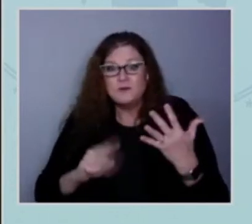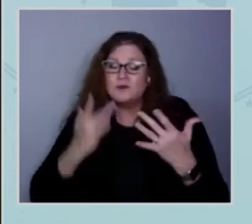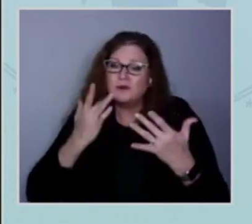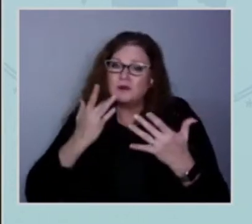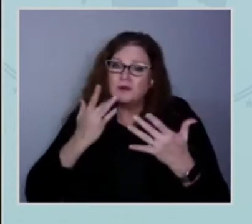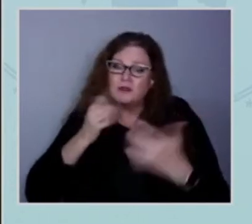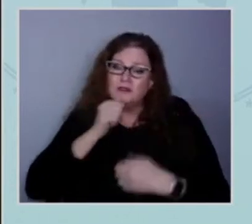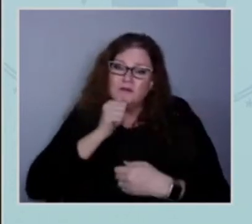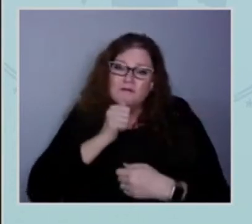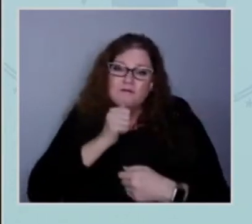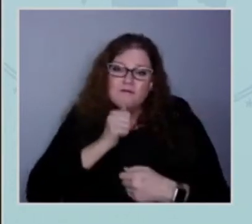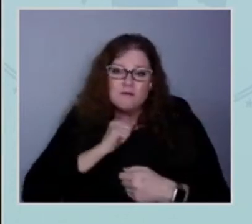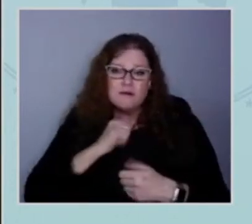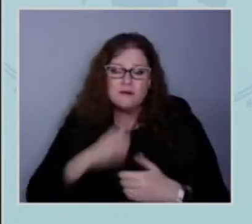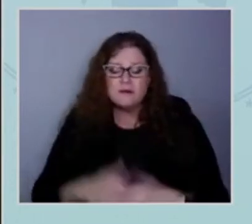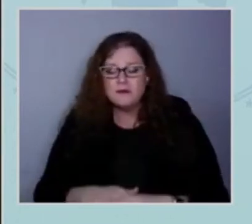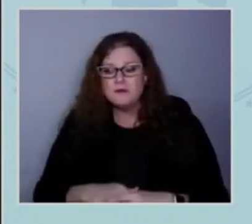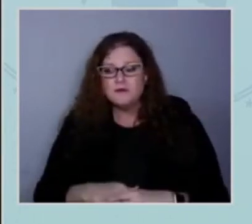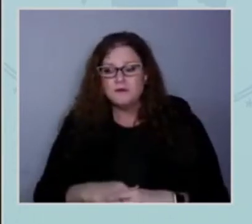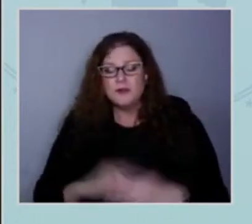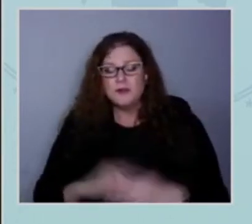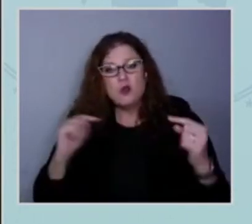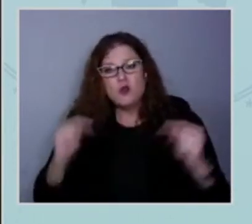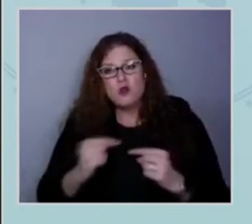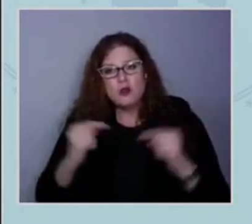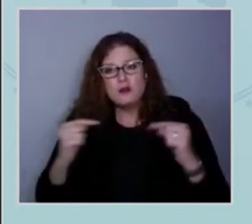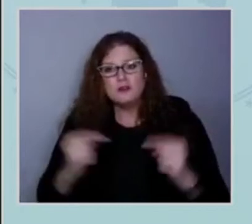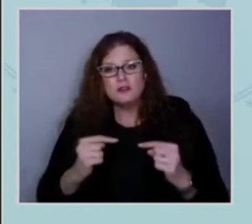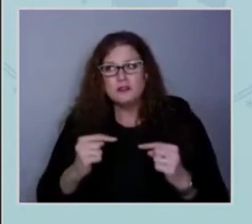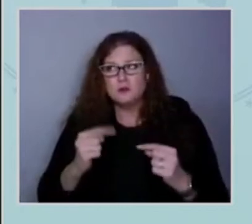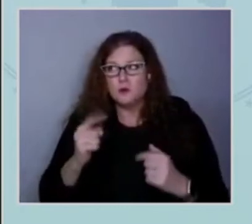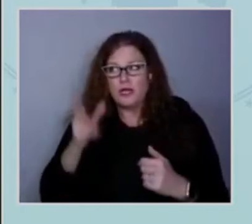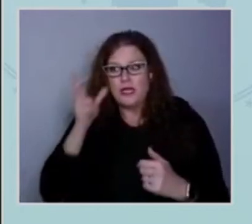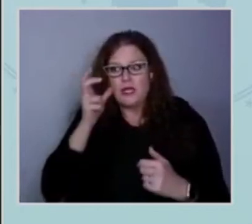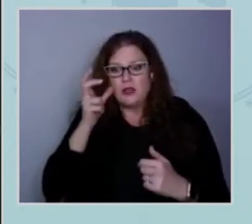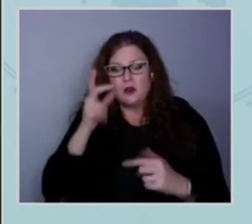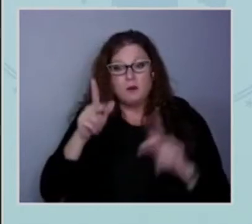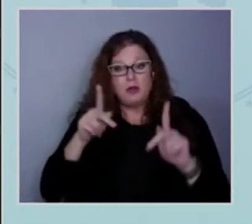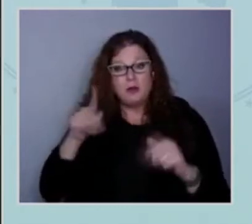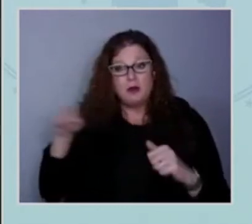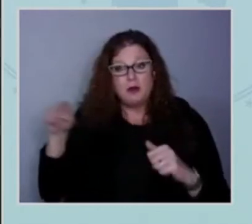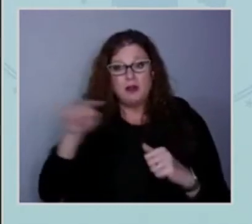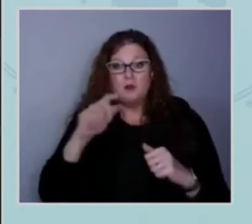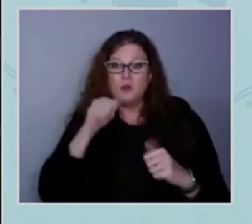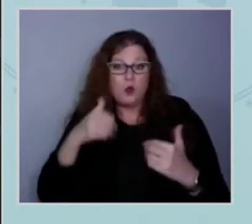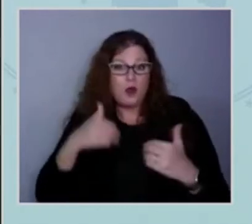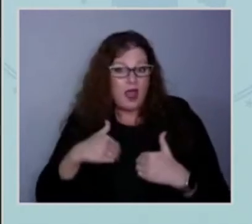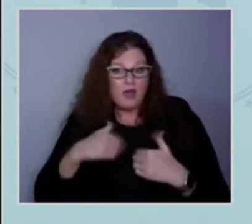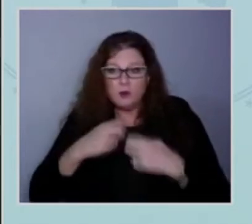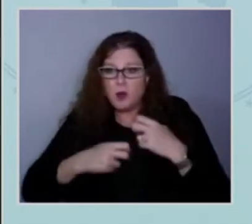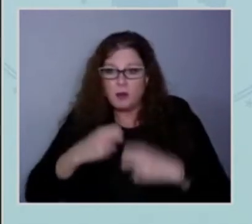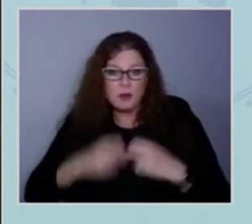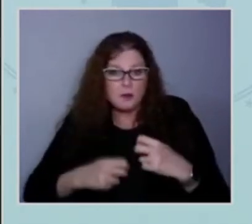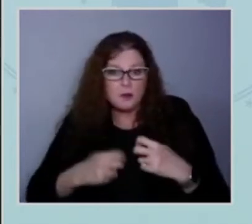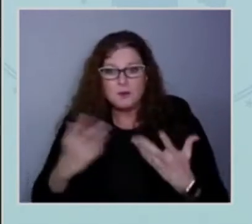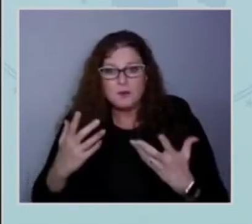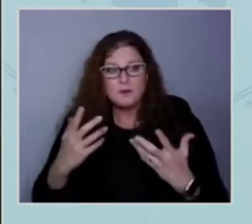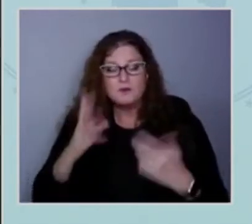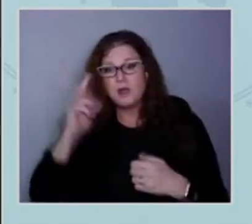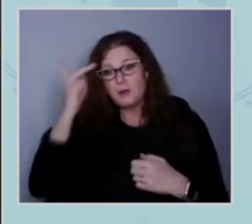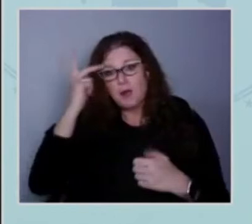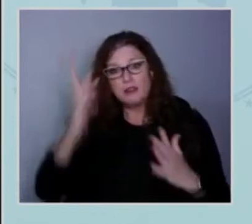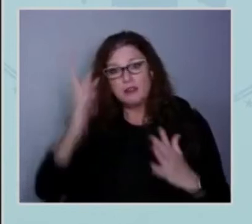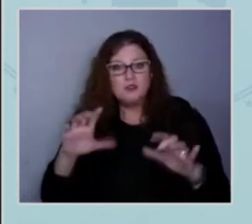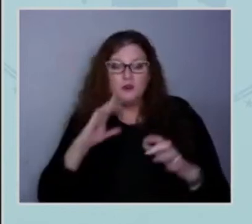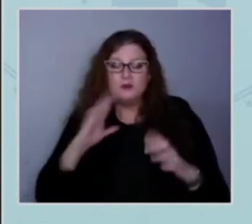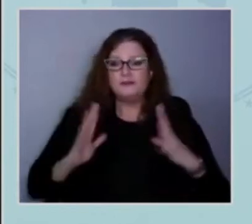the hospitality workers. We are really suffering. And it just hurts us when we hear